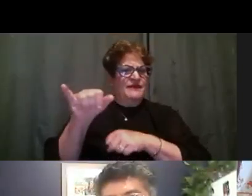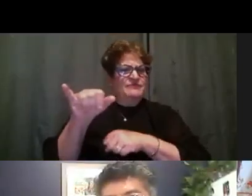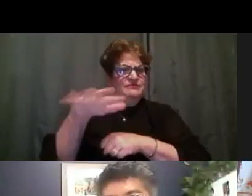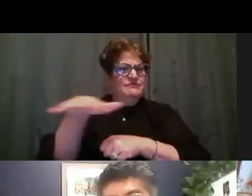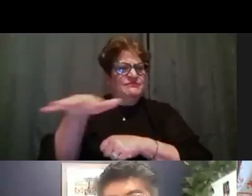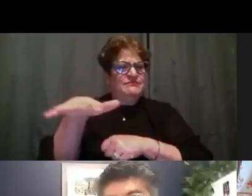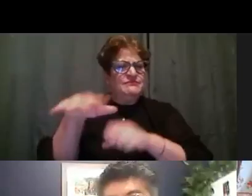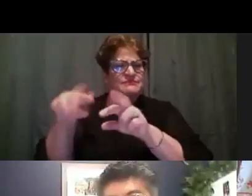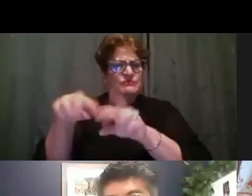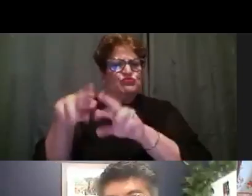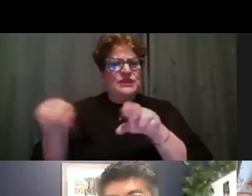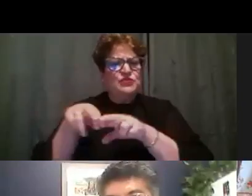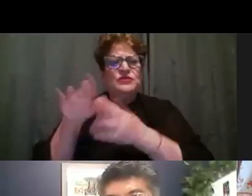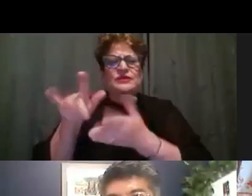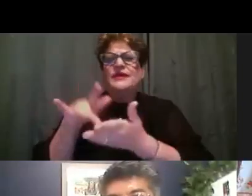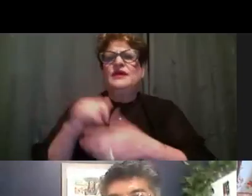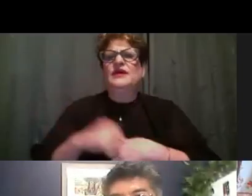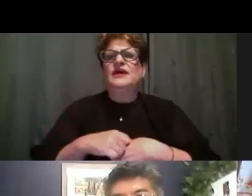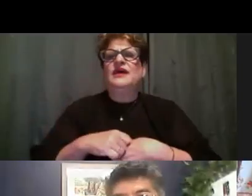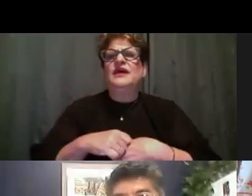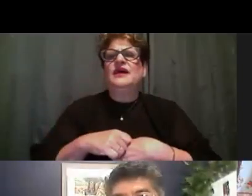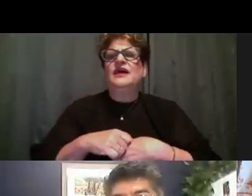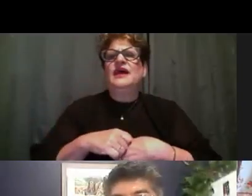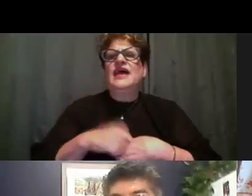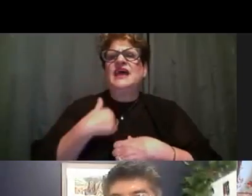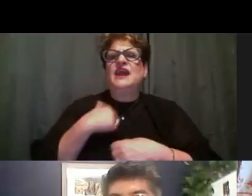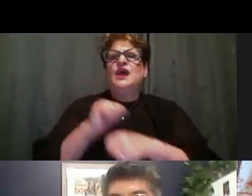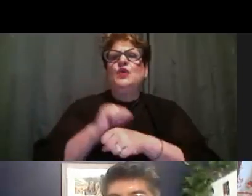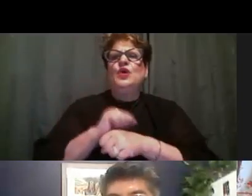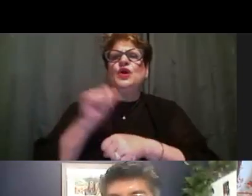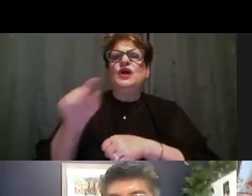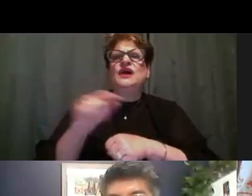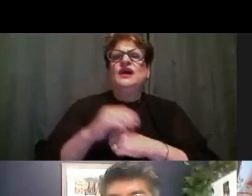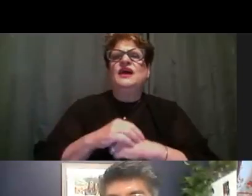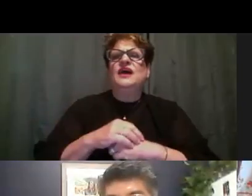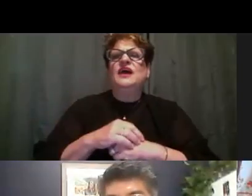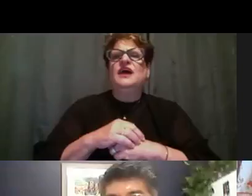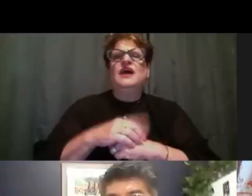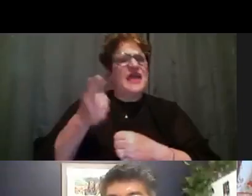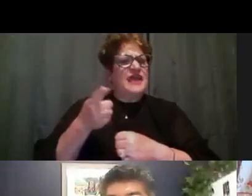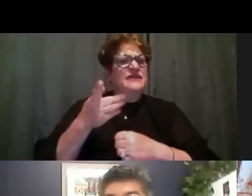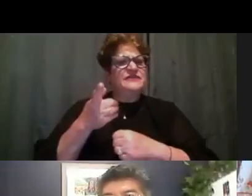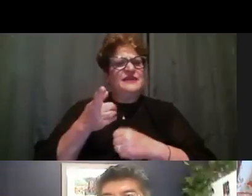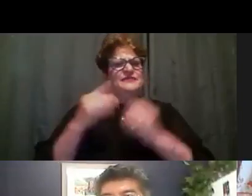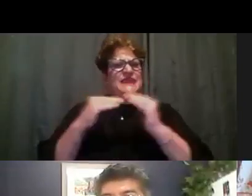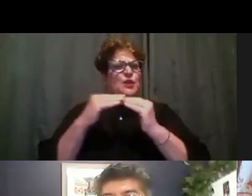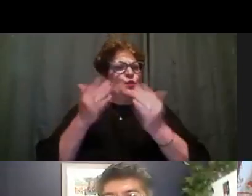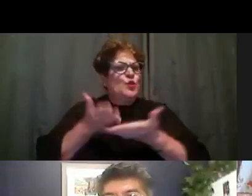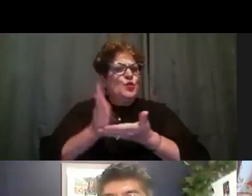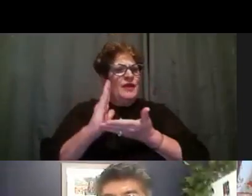also work for Golden Gate as a rights advocate.